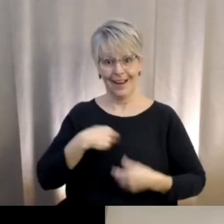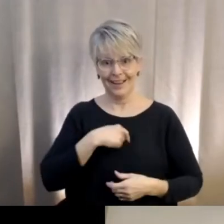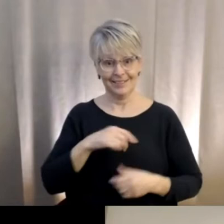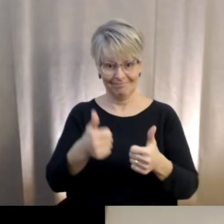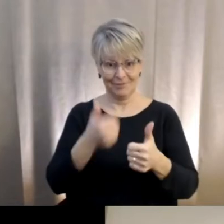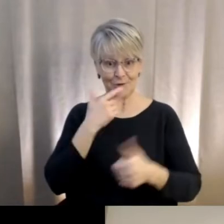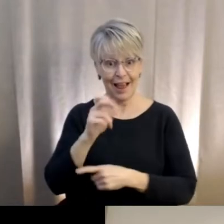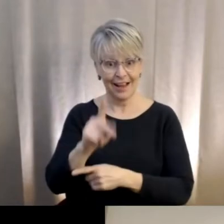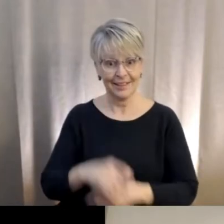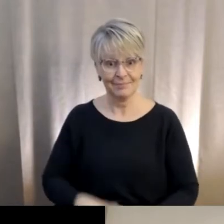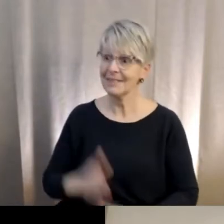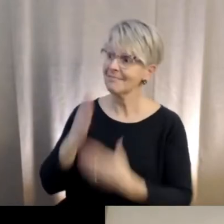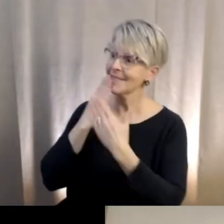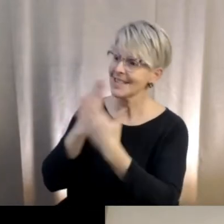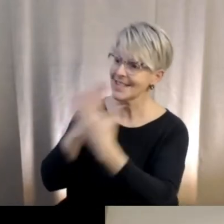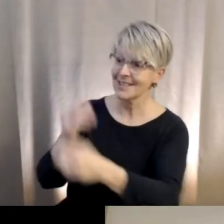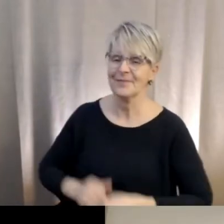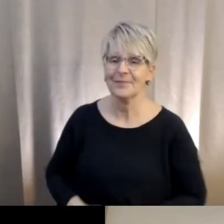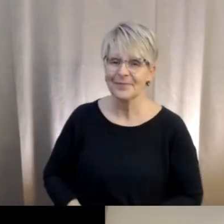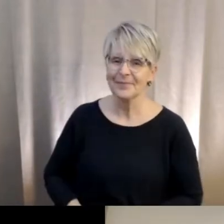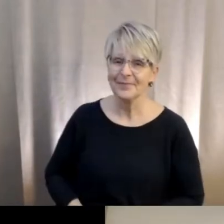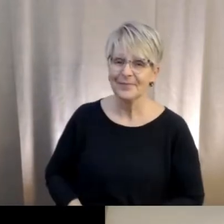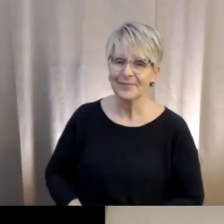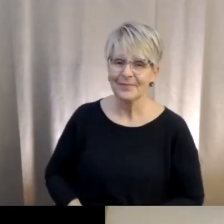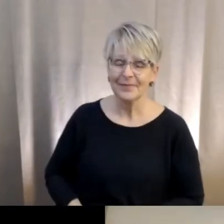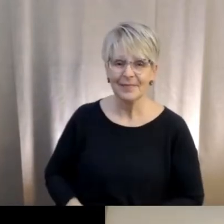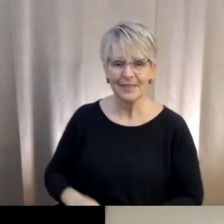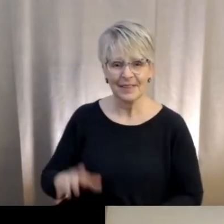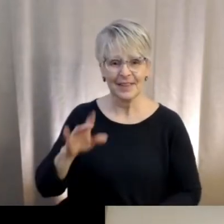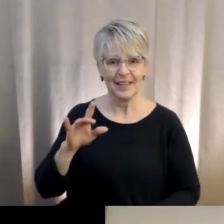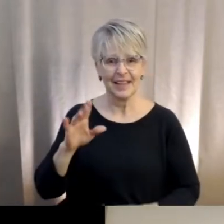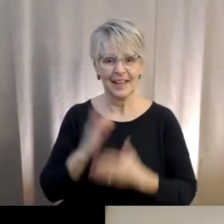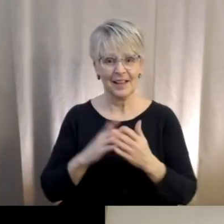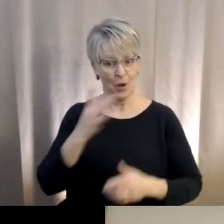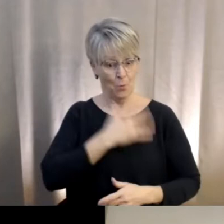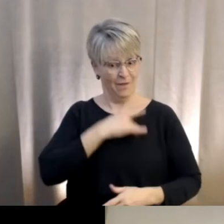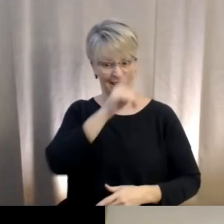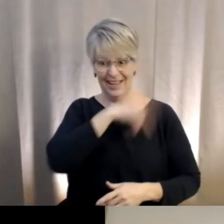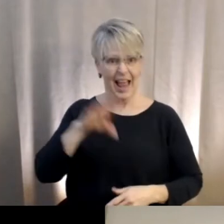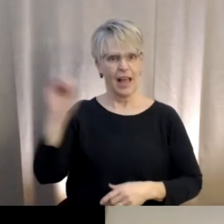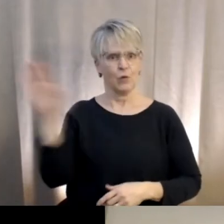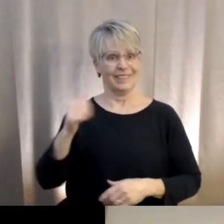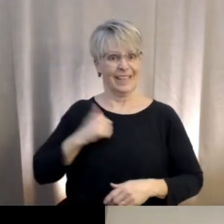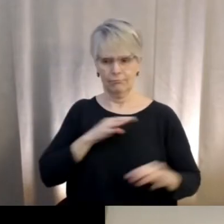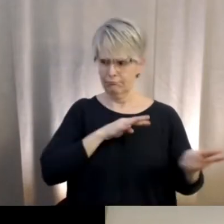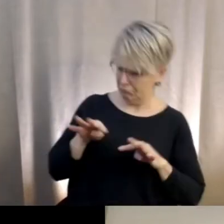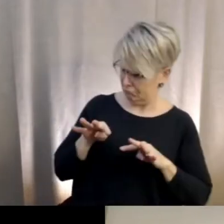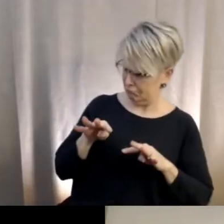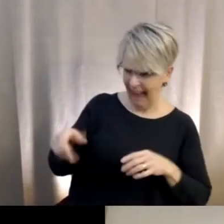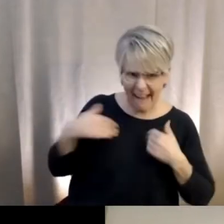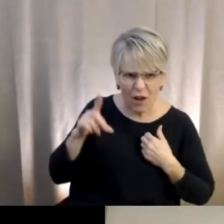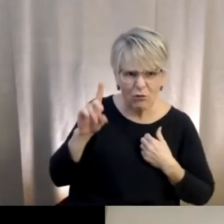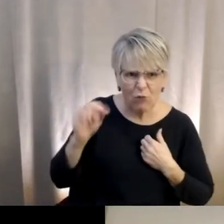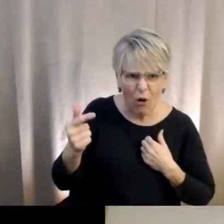best. Thank you. Thank you. We've turned a few heads across the province and across the country in relation to paramedics